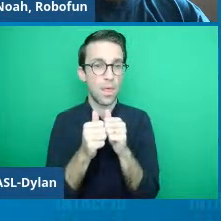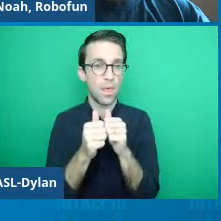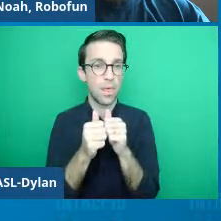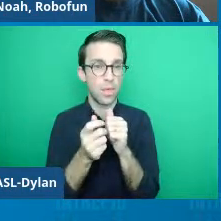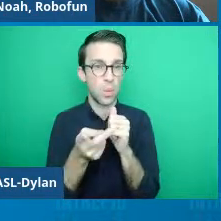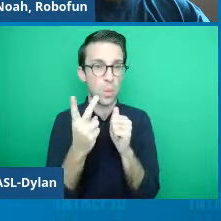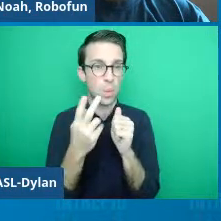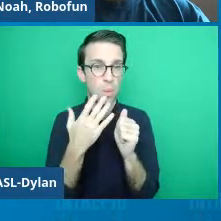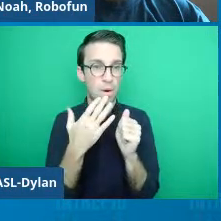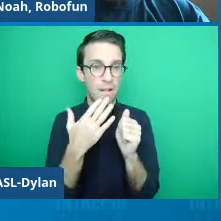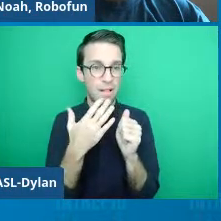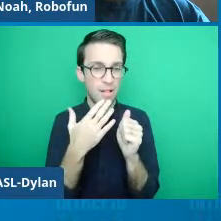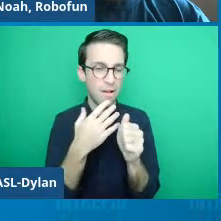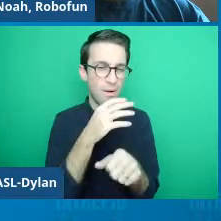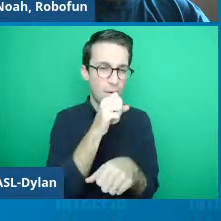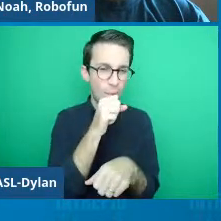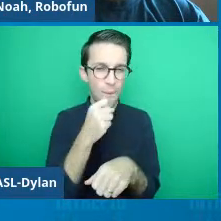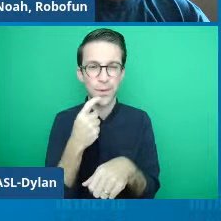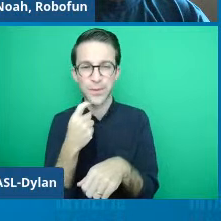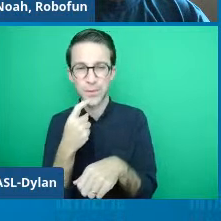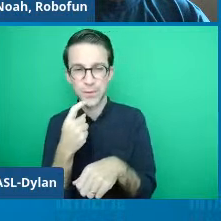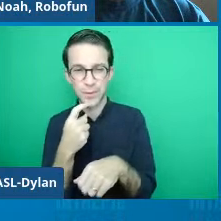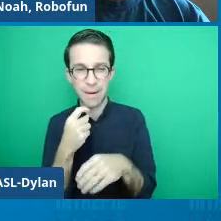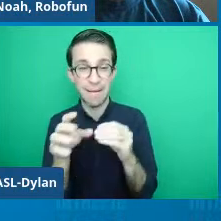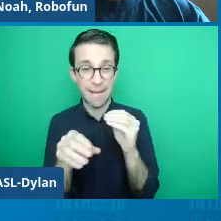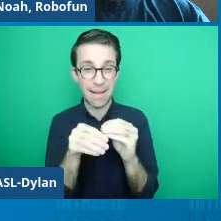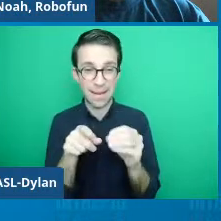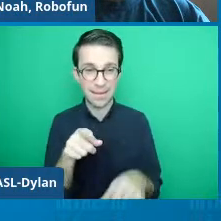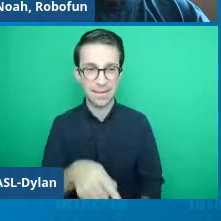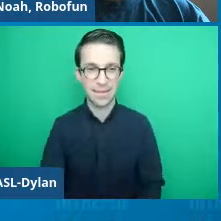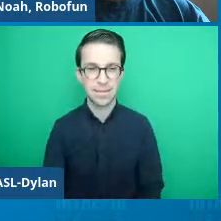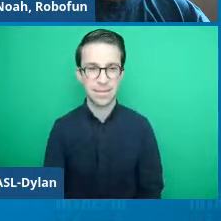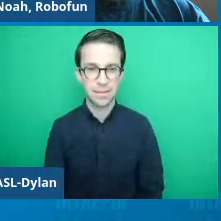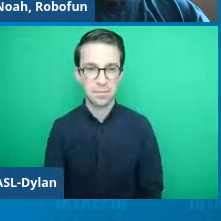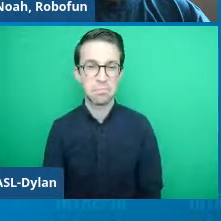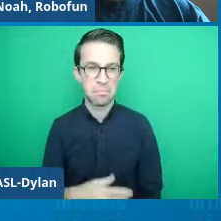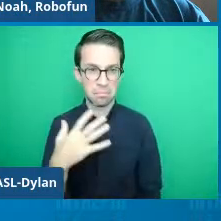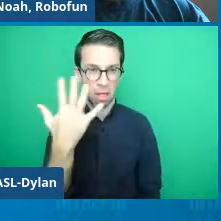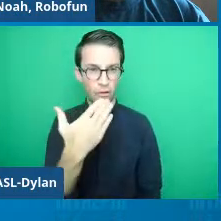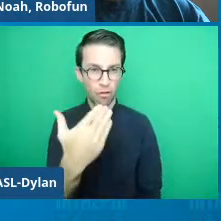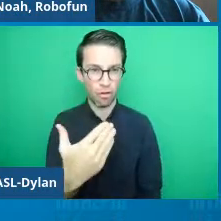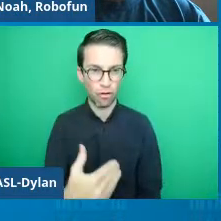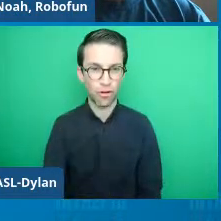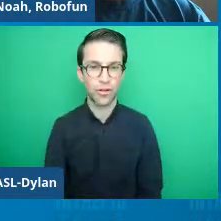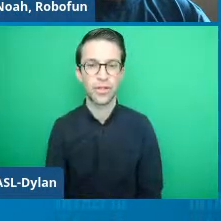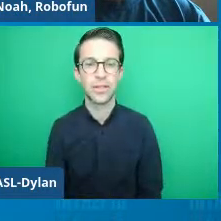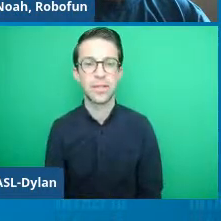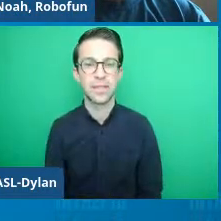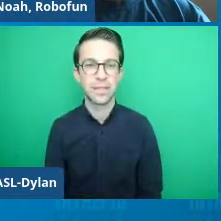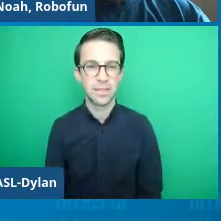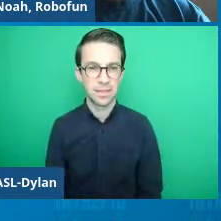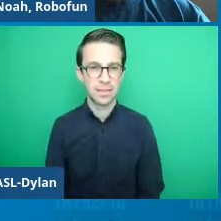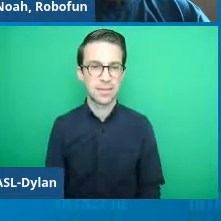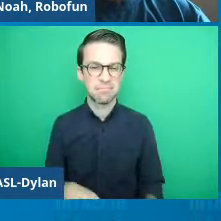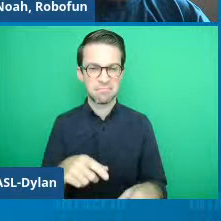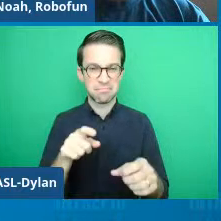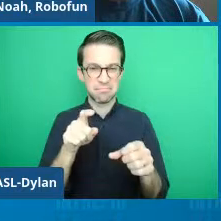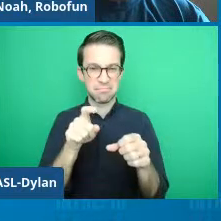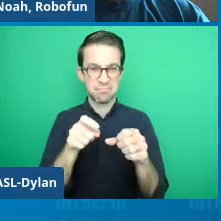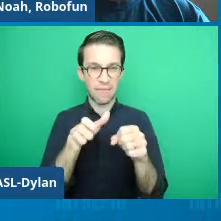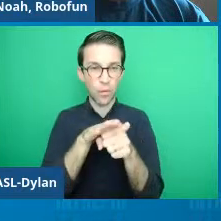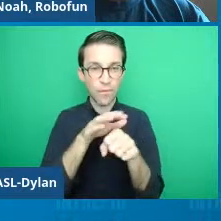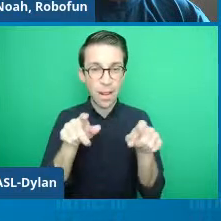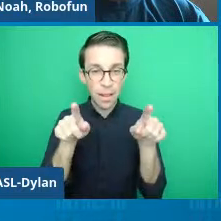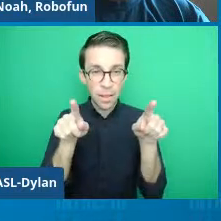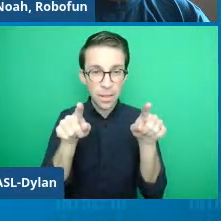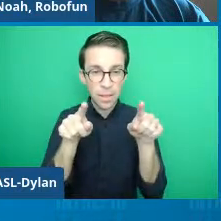color scheme I was telling you before. Yeah, that looks good. Then let's get these filled in as well.